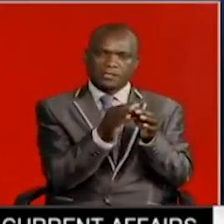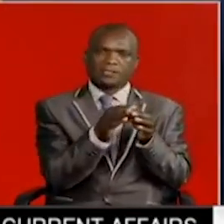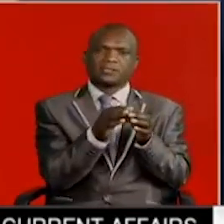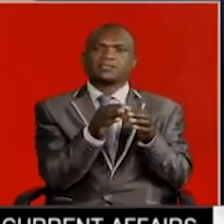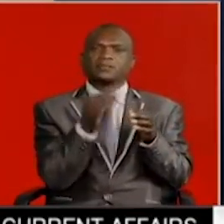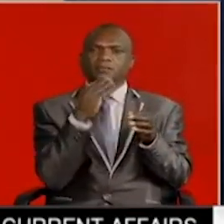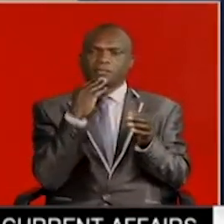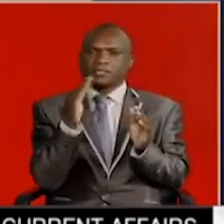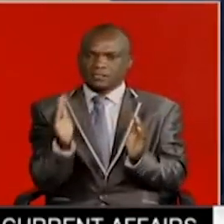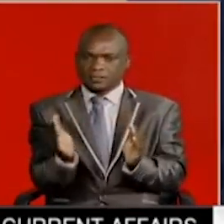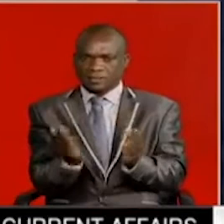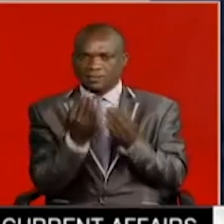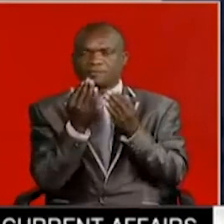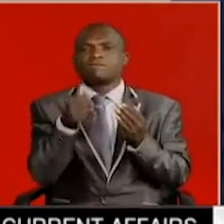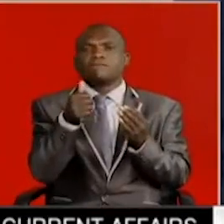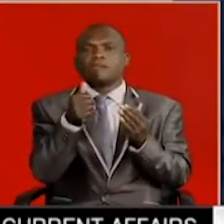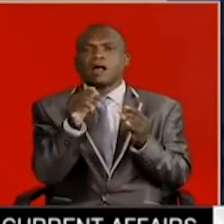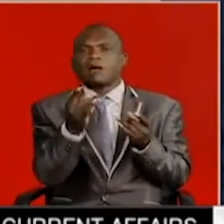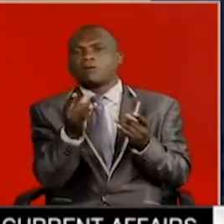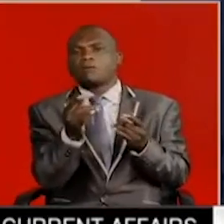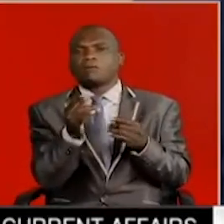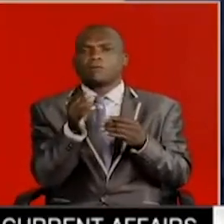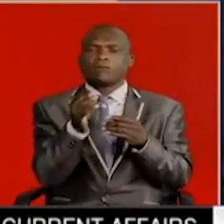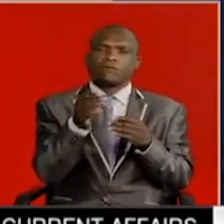safety surveillance.